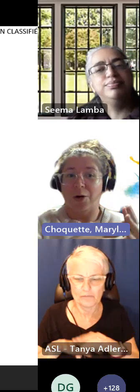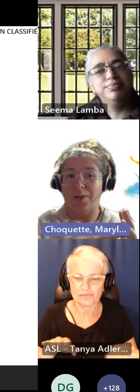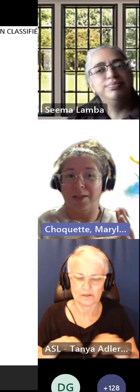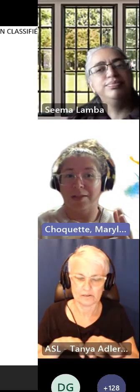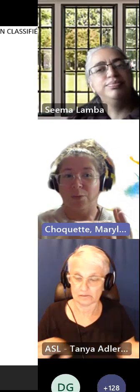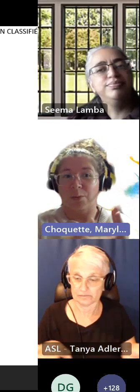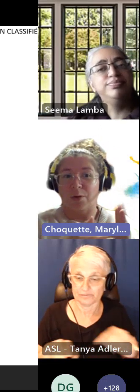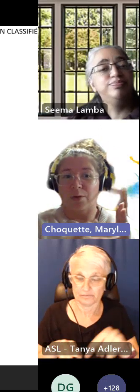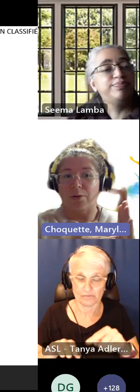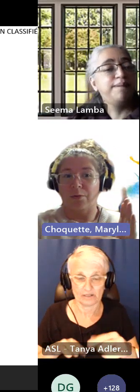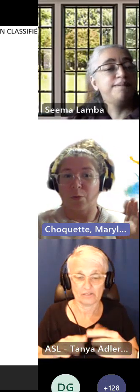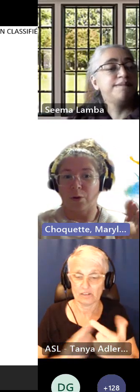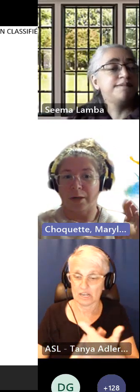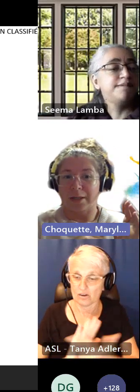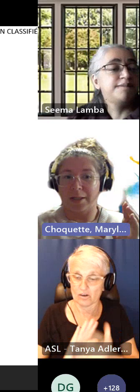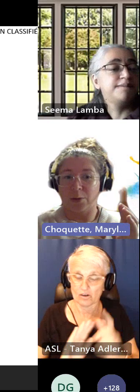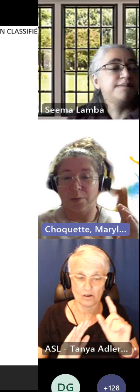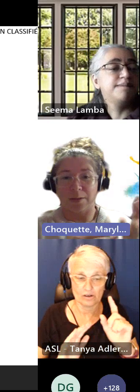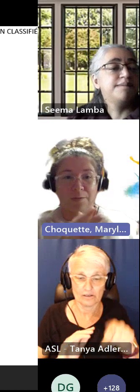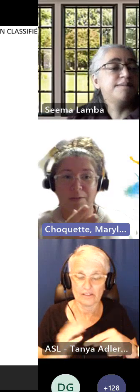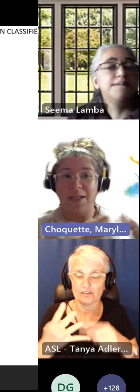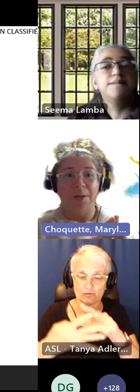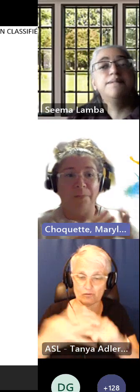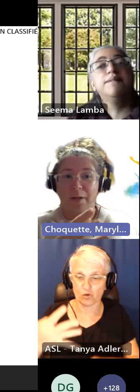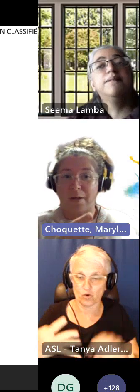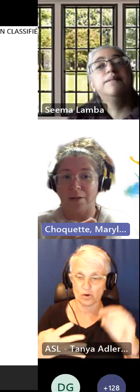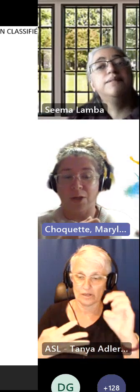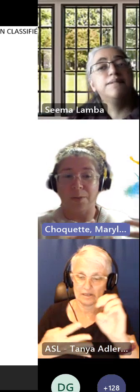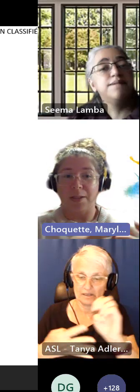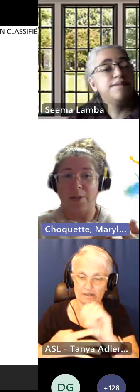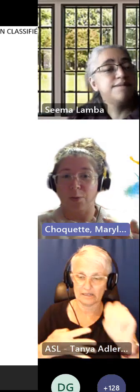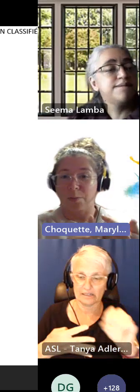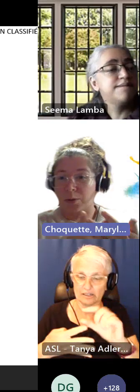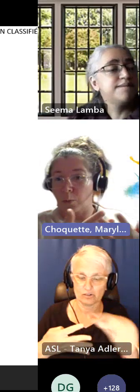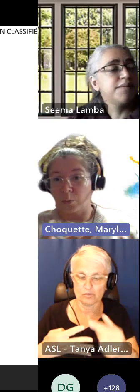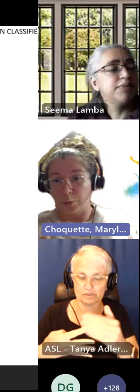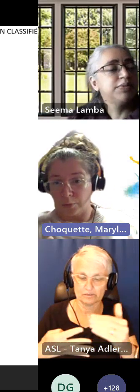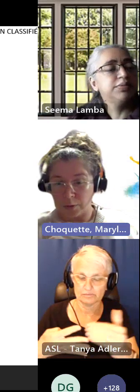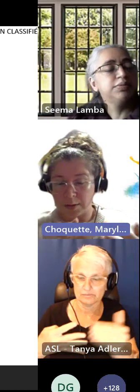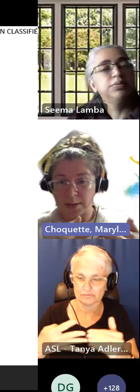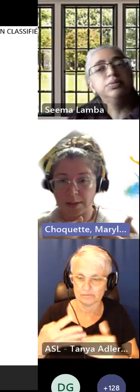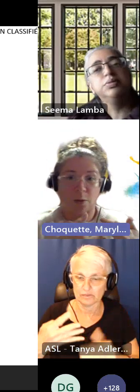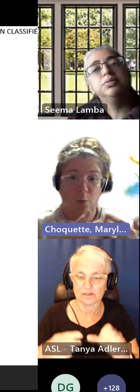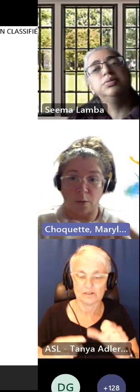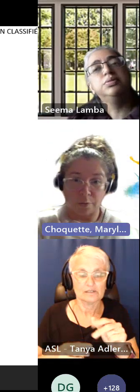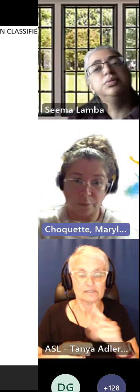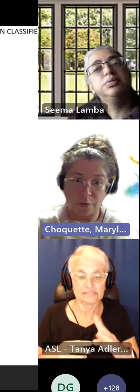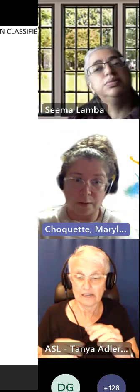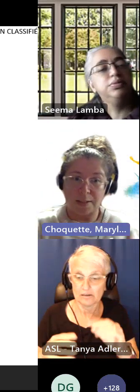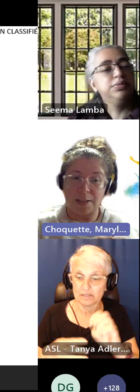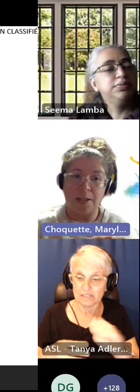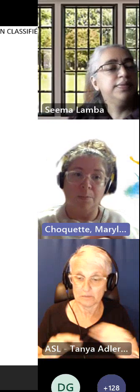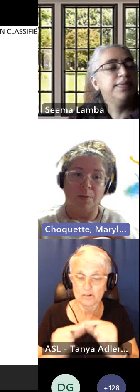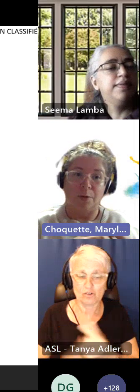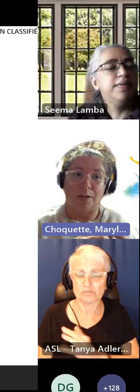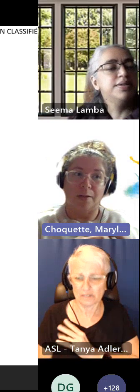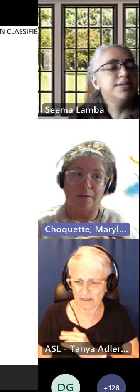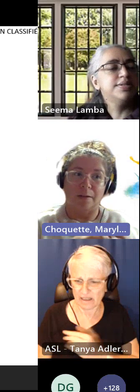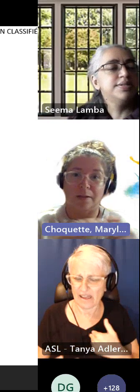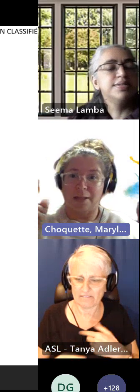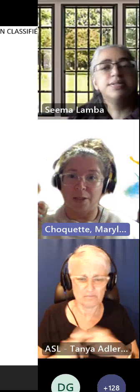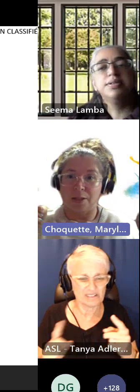requirements are really to report on the 4 EE groups. Even the sub EE groups are beautiful to see or wonderful to see,